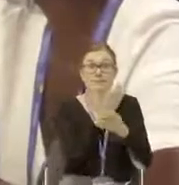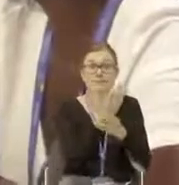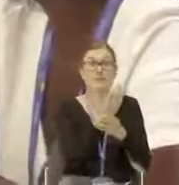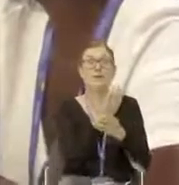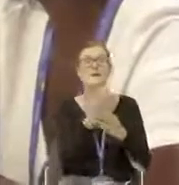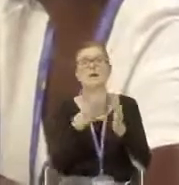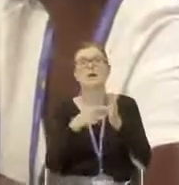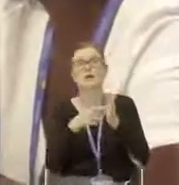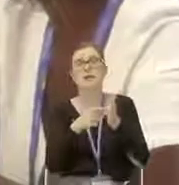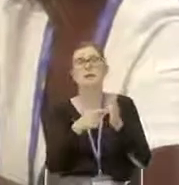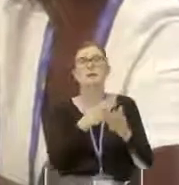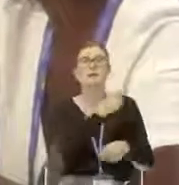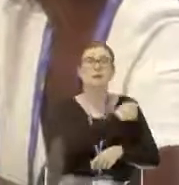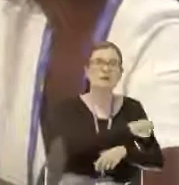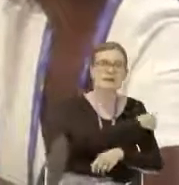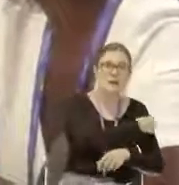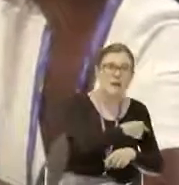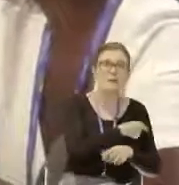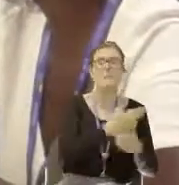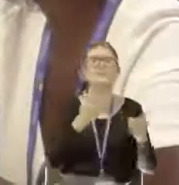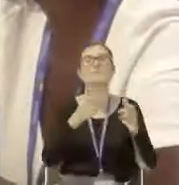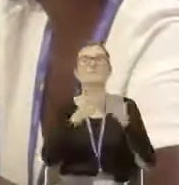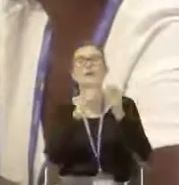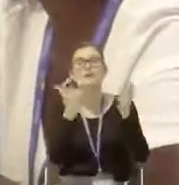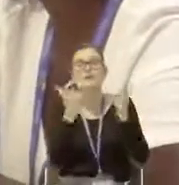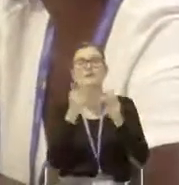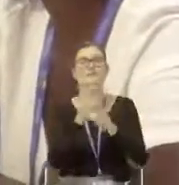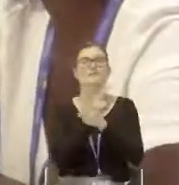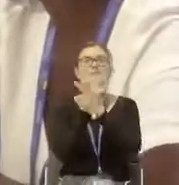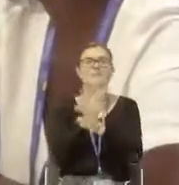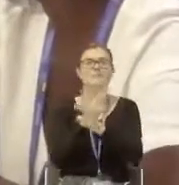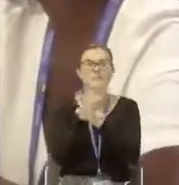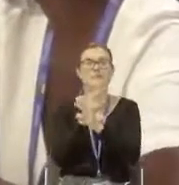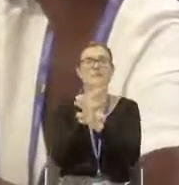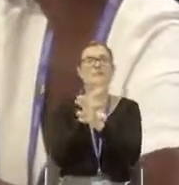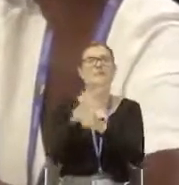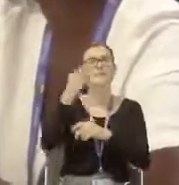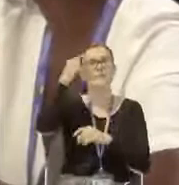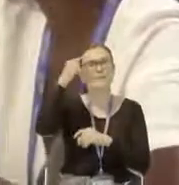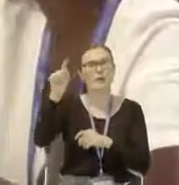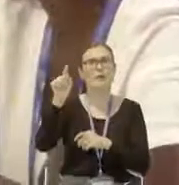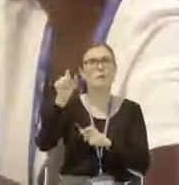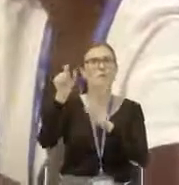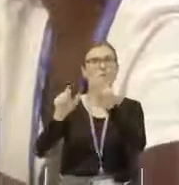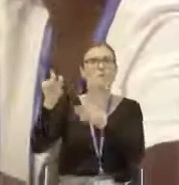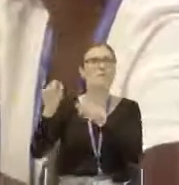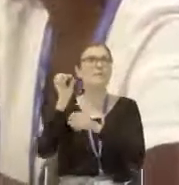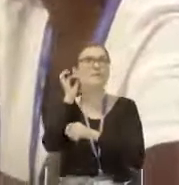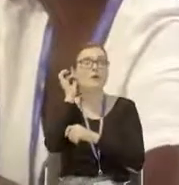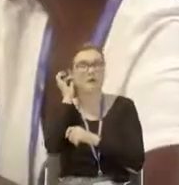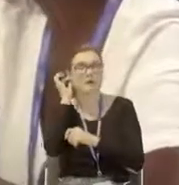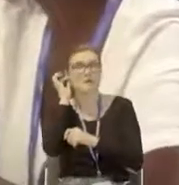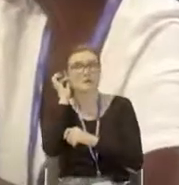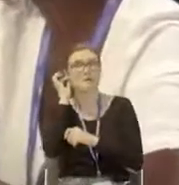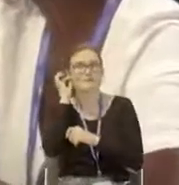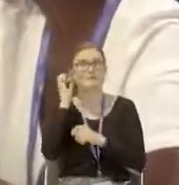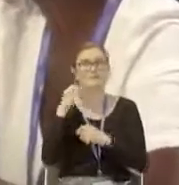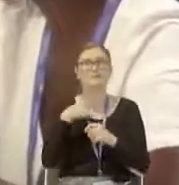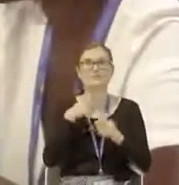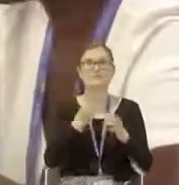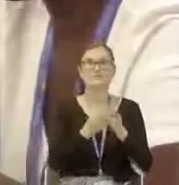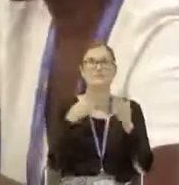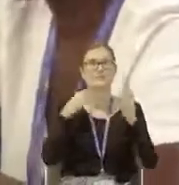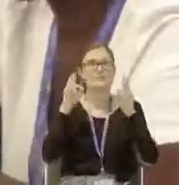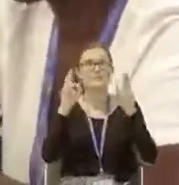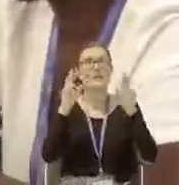of with regard to women is missing. So I do hope that when we review the achievements of the